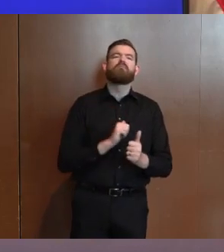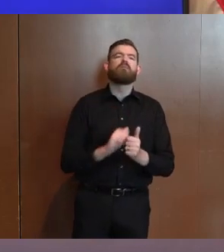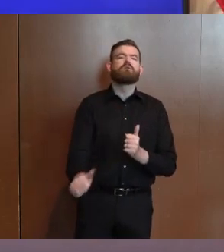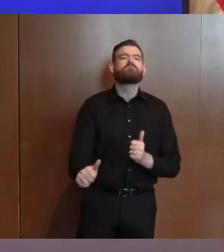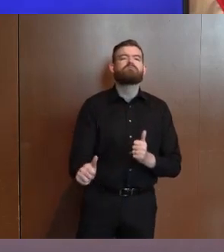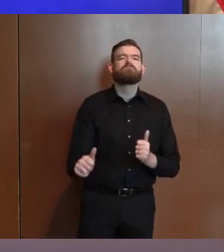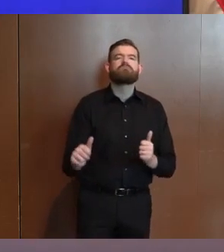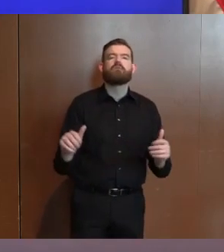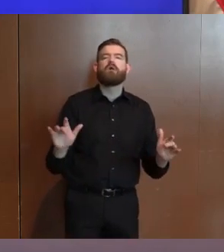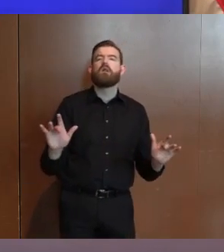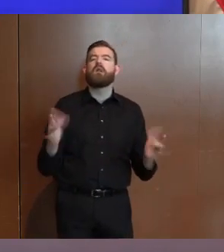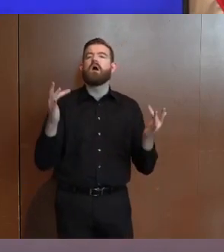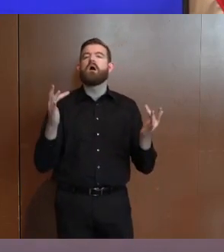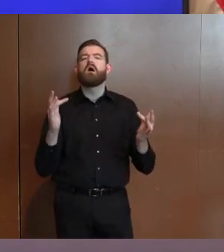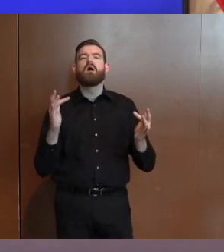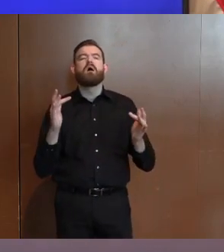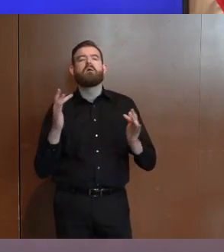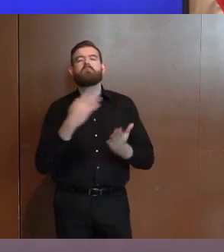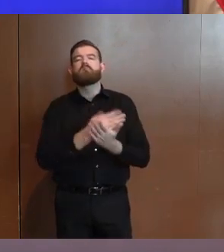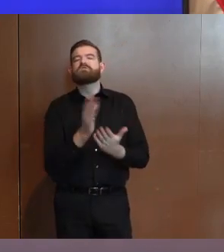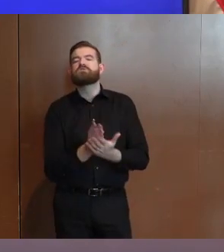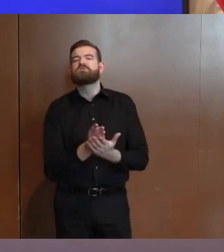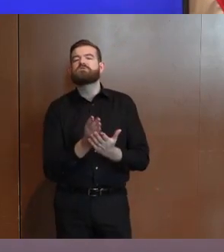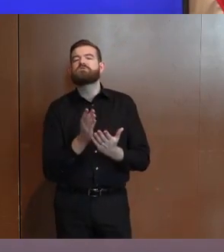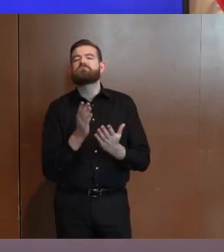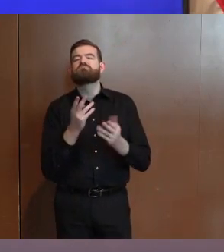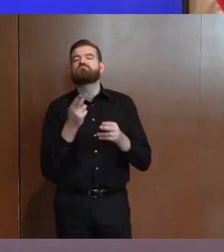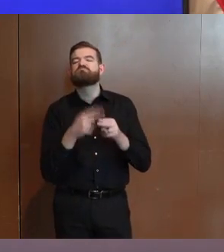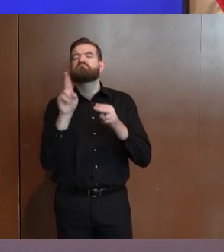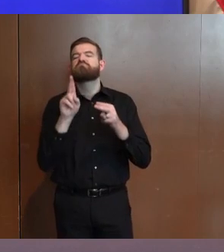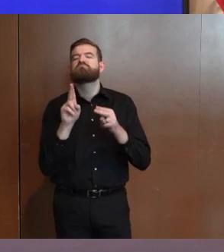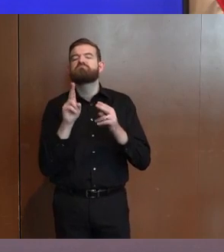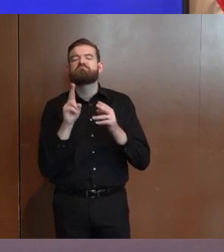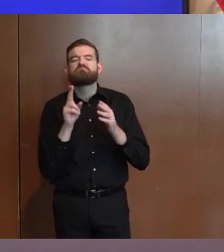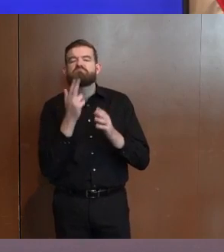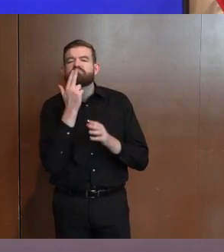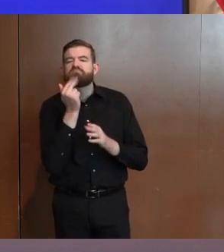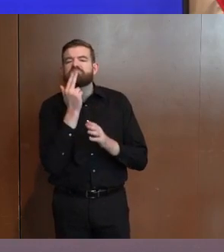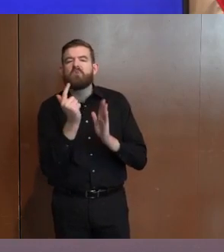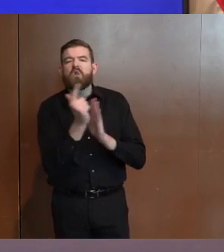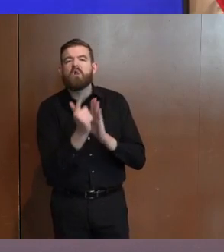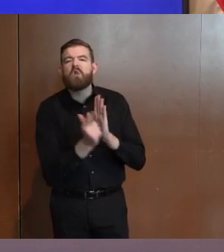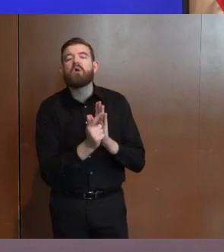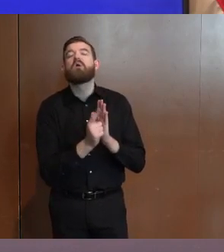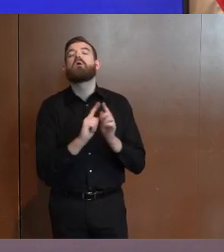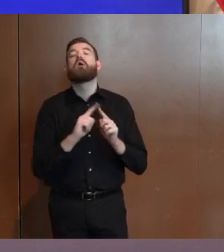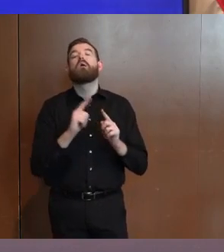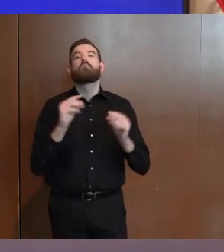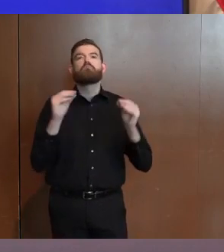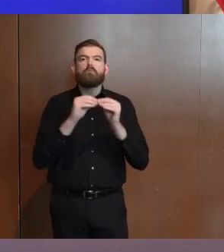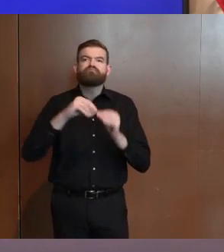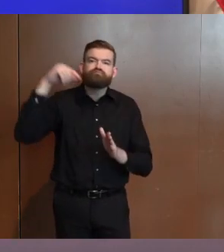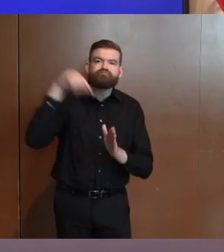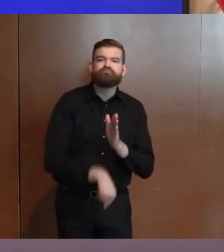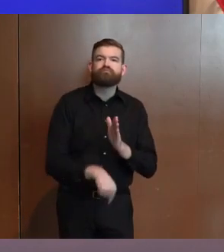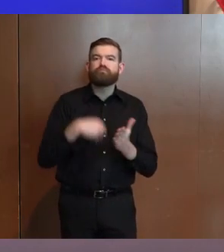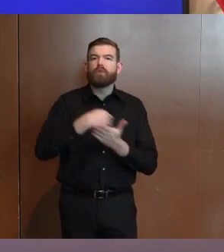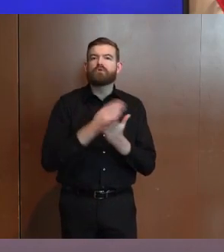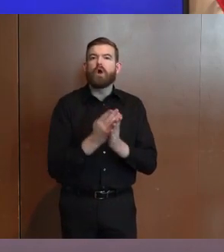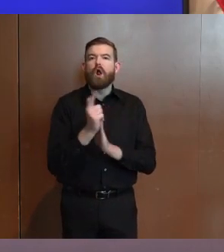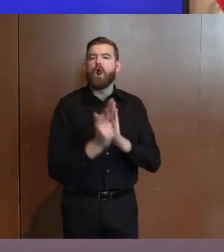by June 30th and then do supplementals and other changes if necessary, once more is known about the state